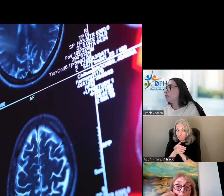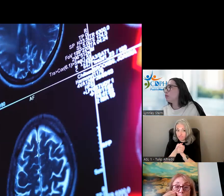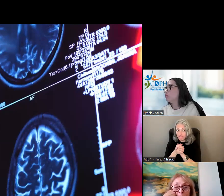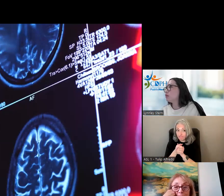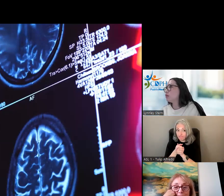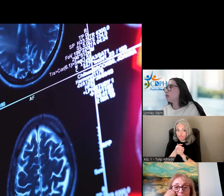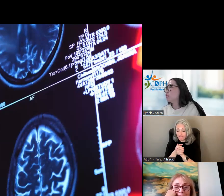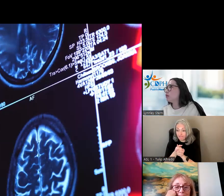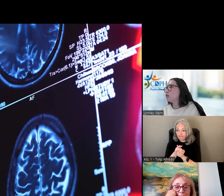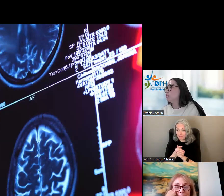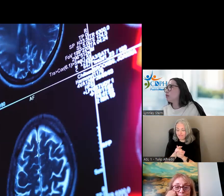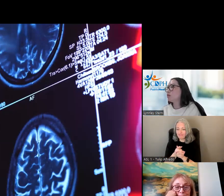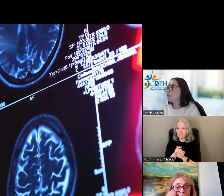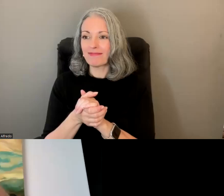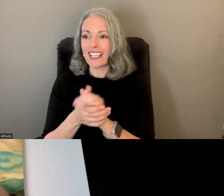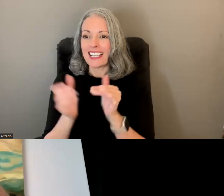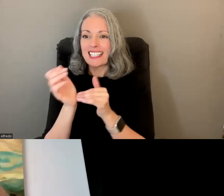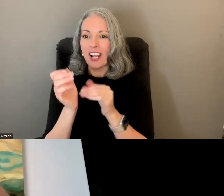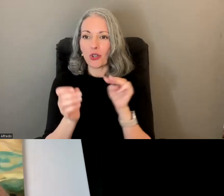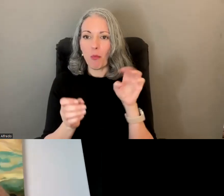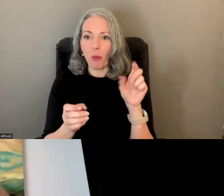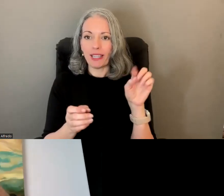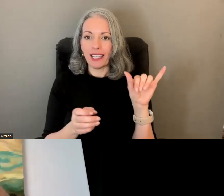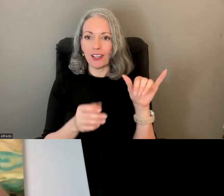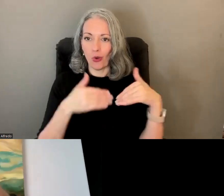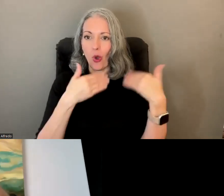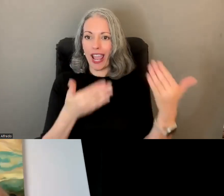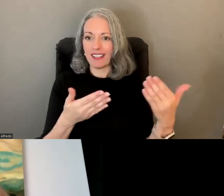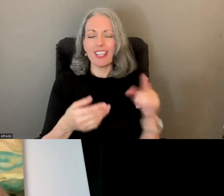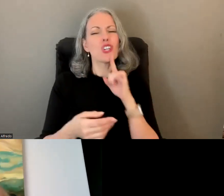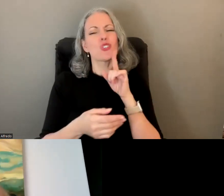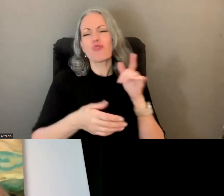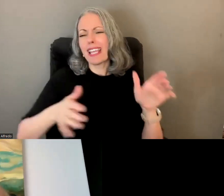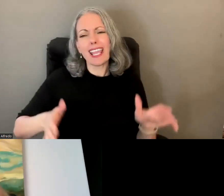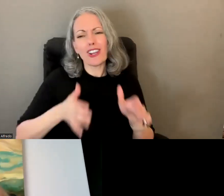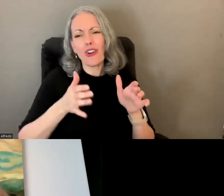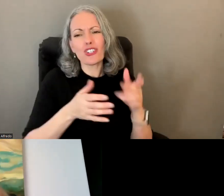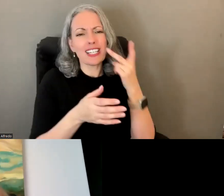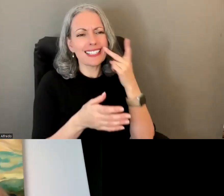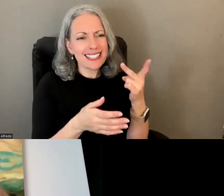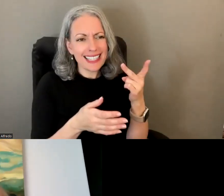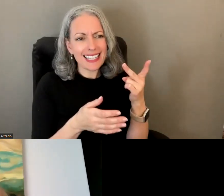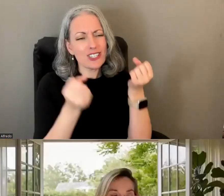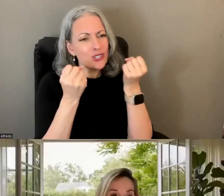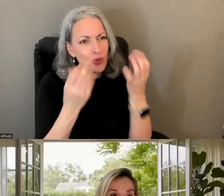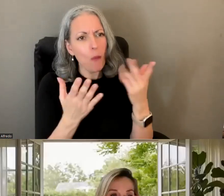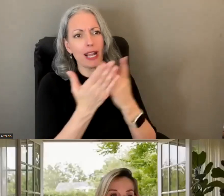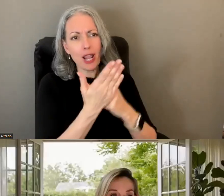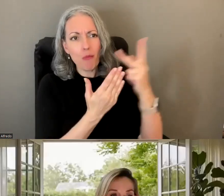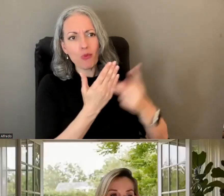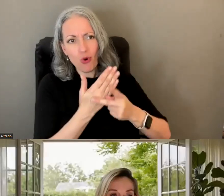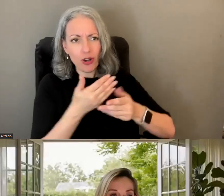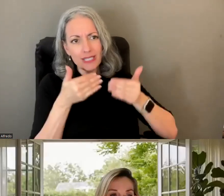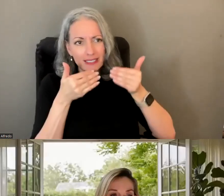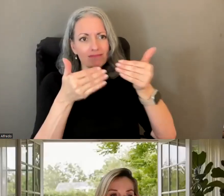Yes, Dr. Mobley, go ahead. Yeah, it's really encouraging to see, Lindley, so many programs going forward and